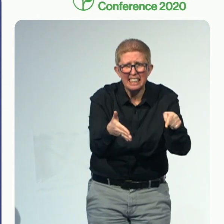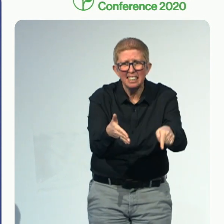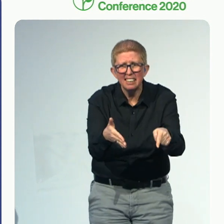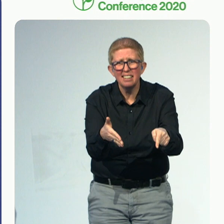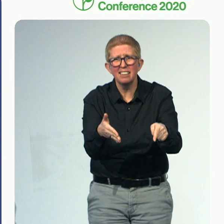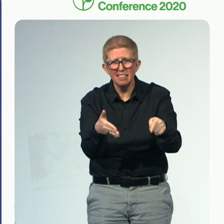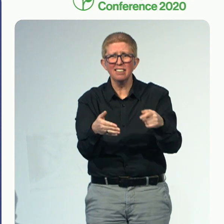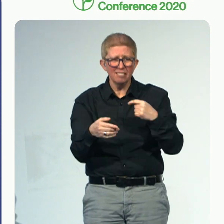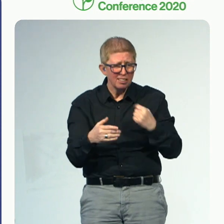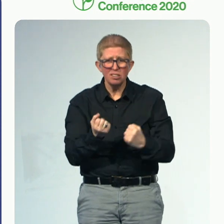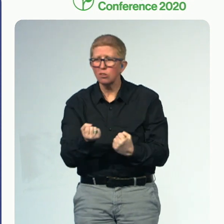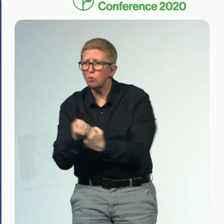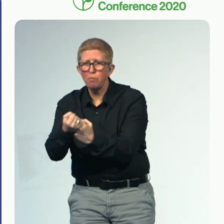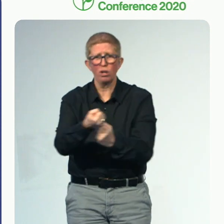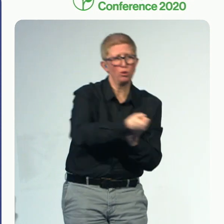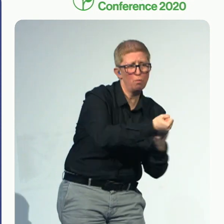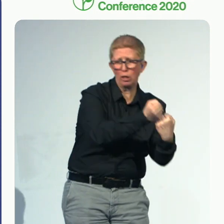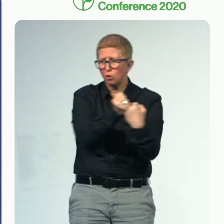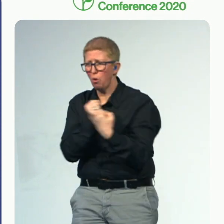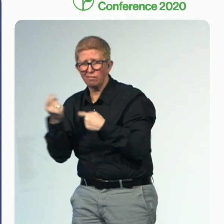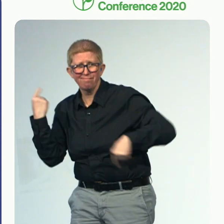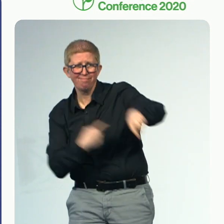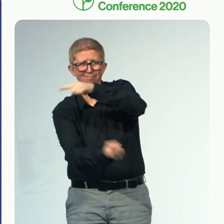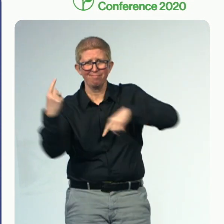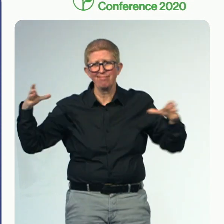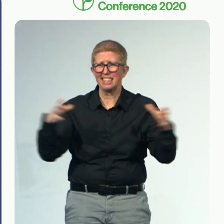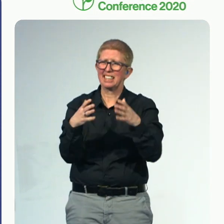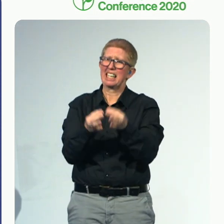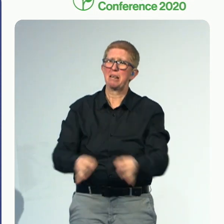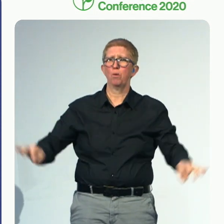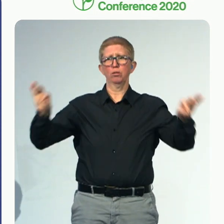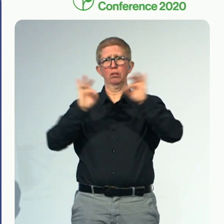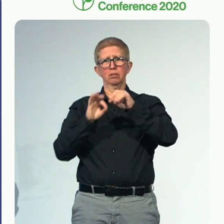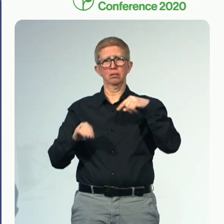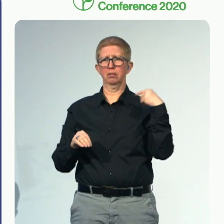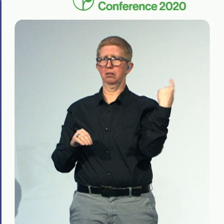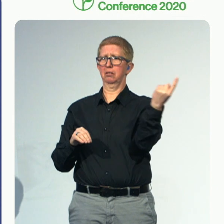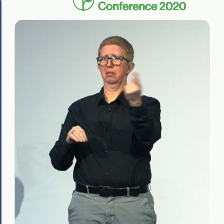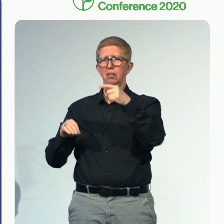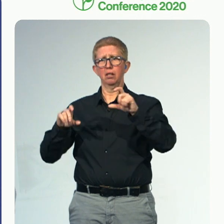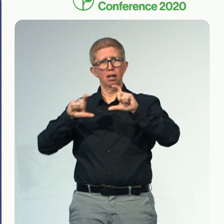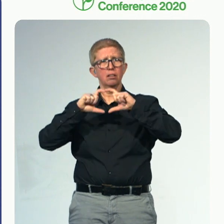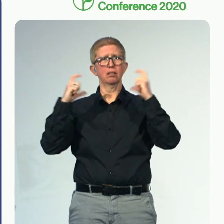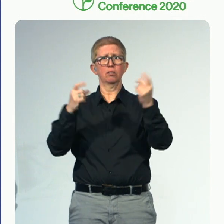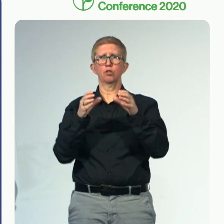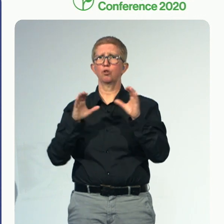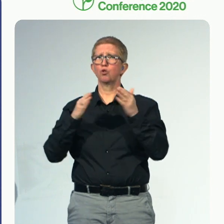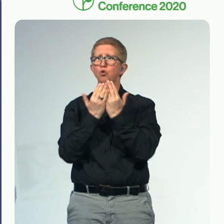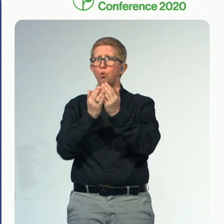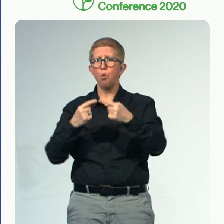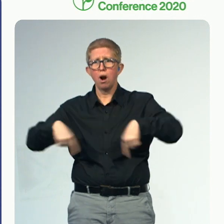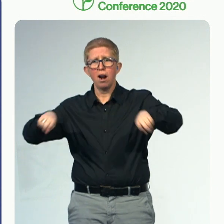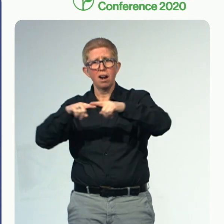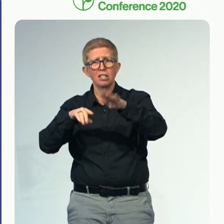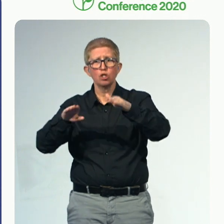untapped resource when we look at, people say, oh, these classrooms are so big, you know, there's so many children. I'm like, there's so many helpers. There's so many people who can